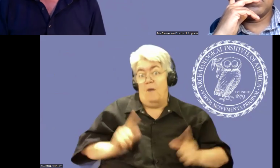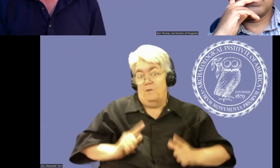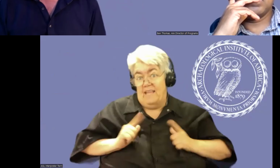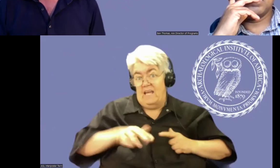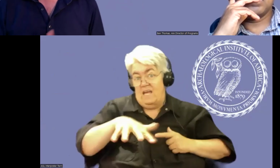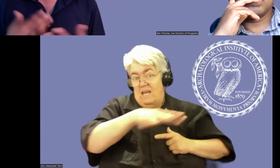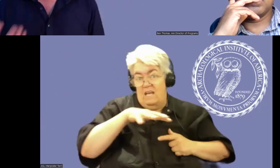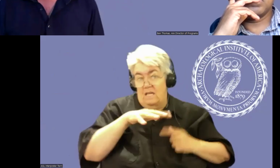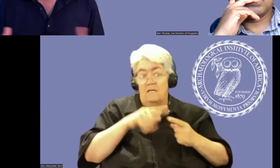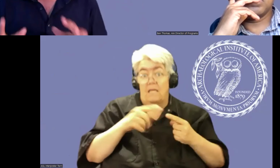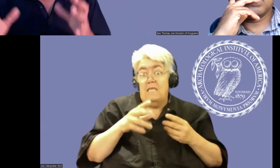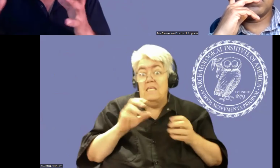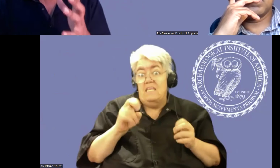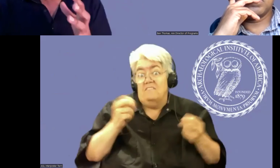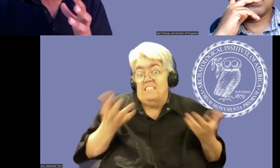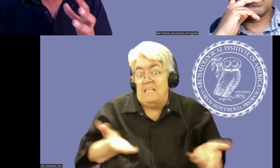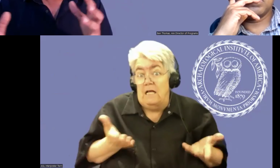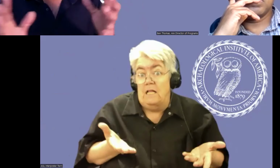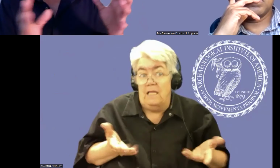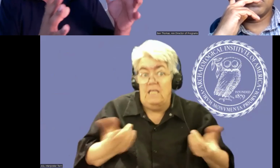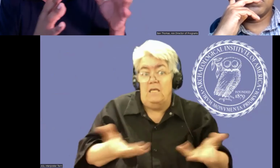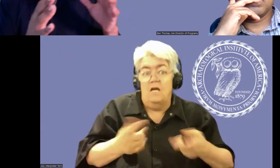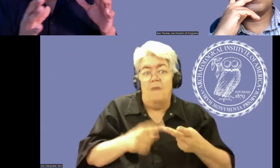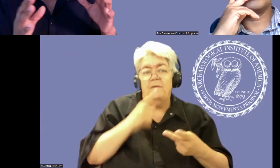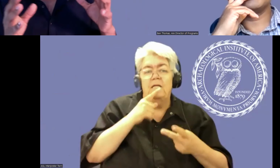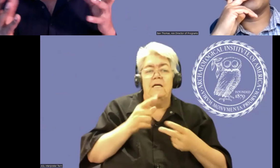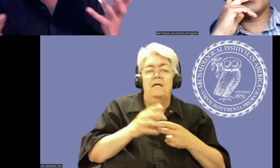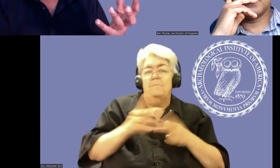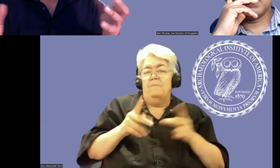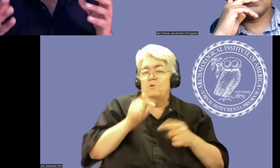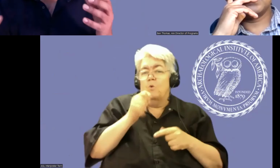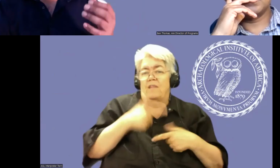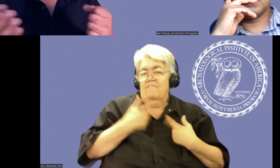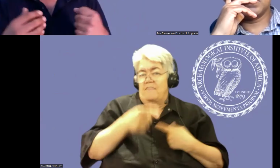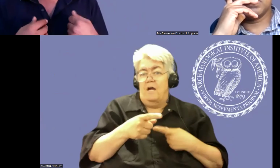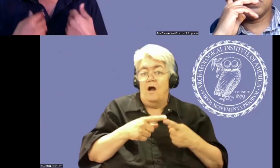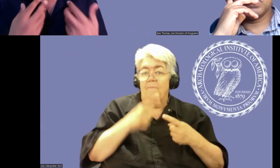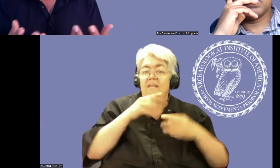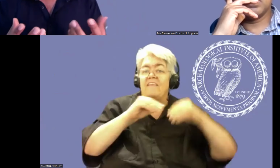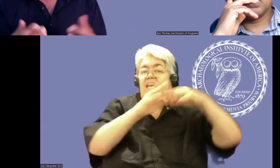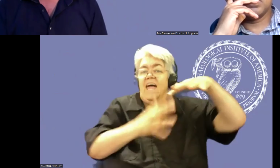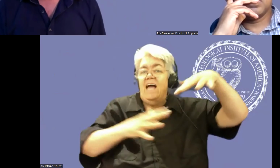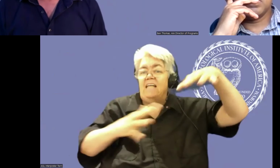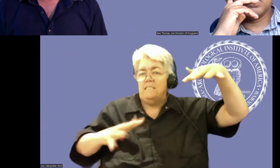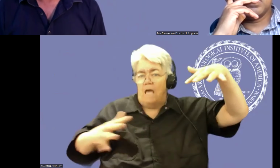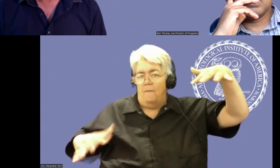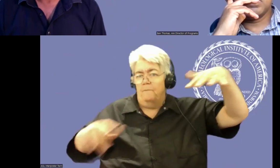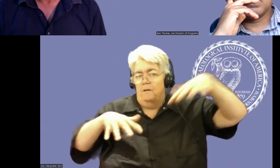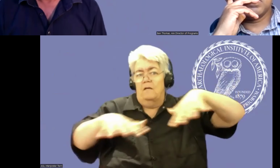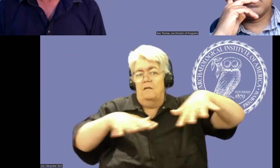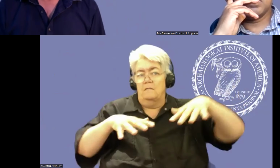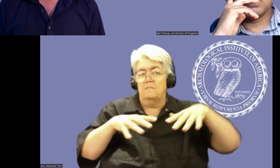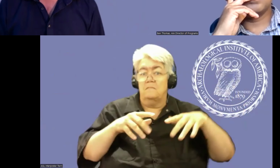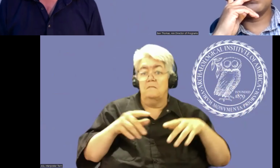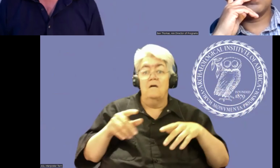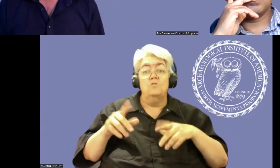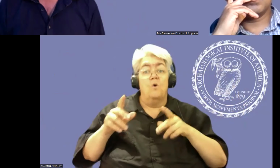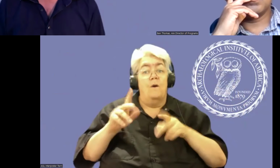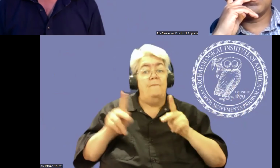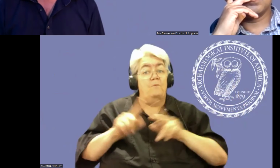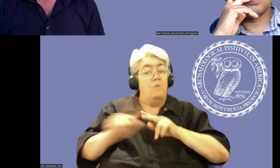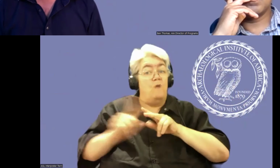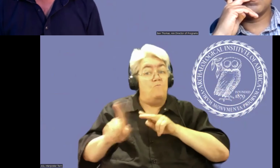present day, um, less populated areas. So it works very well, um, the landscape as well for a place where enslaved people could run away. And,